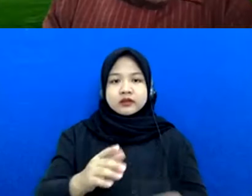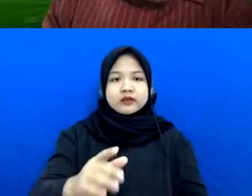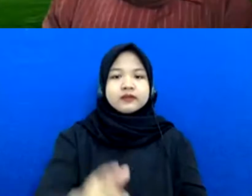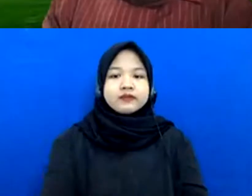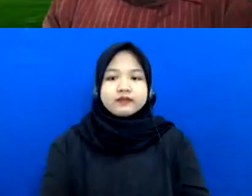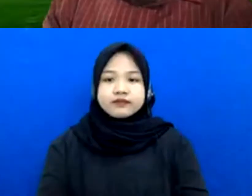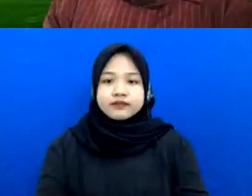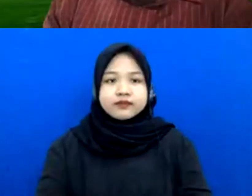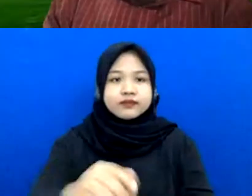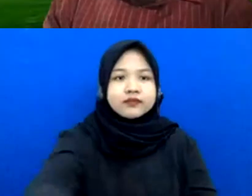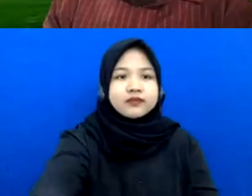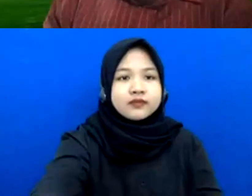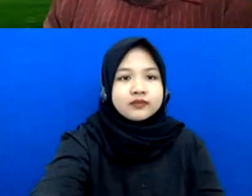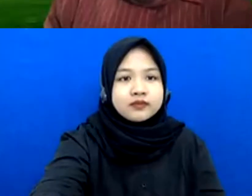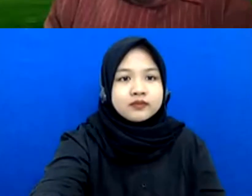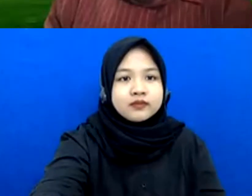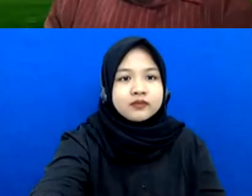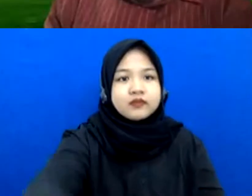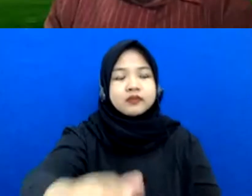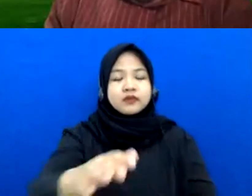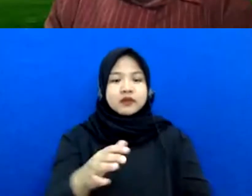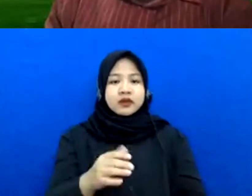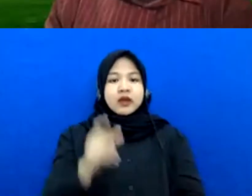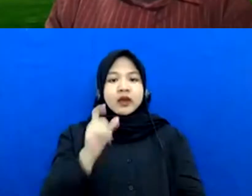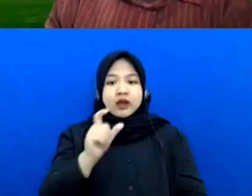the wording in that survey, some of it is a bit